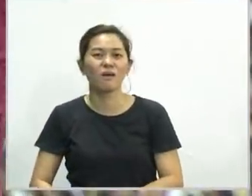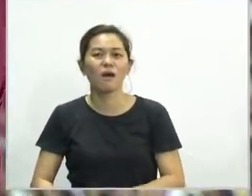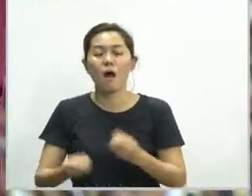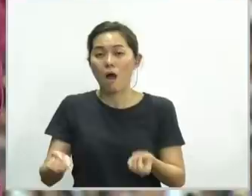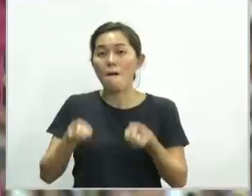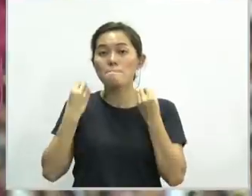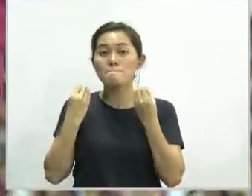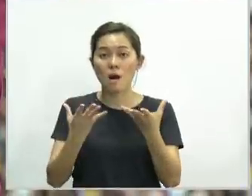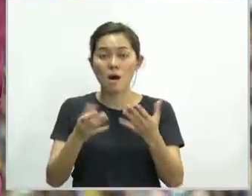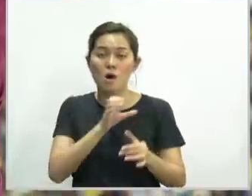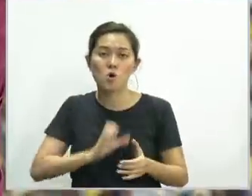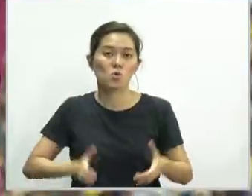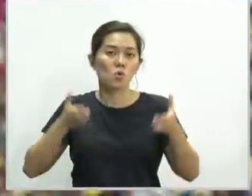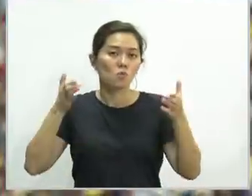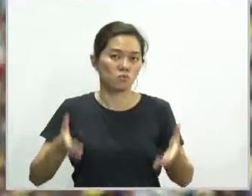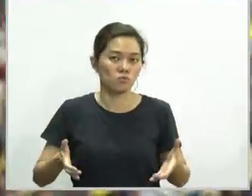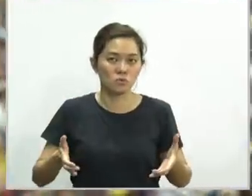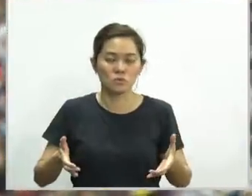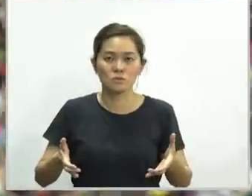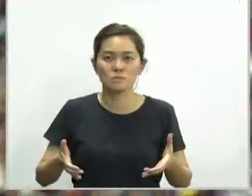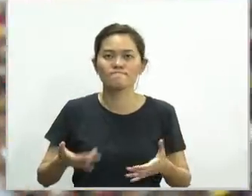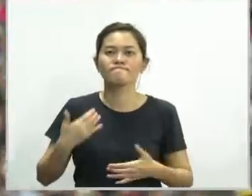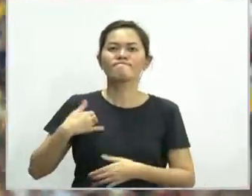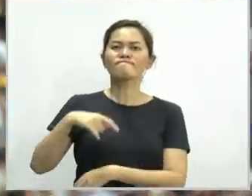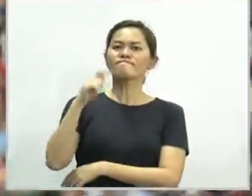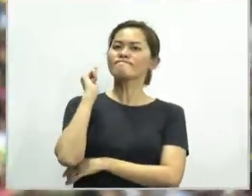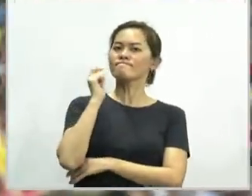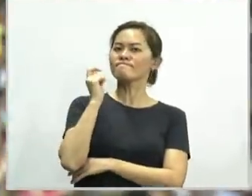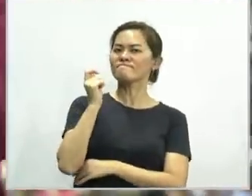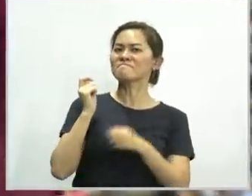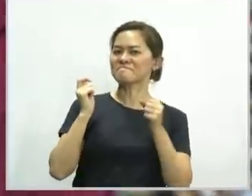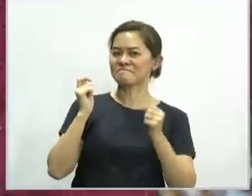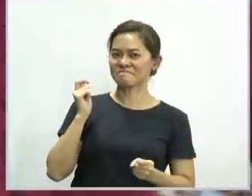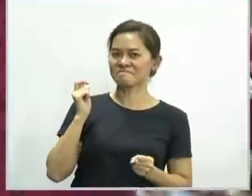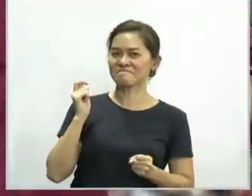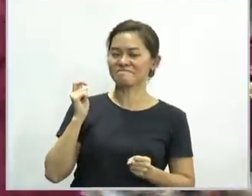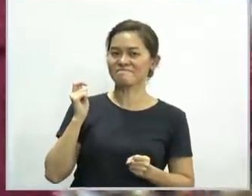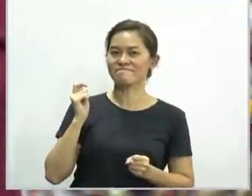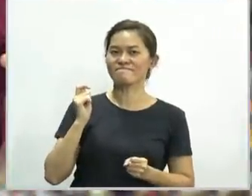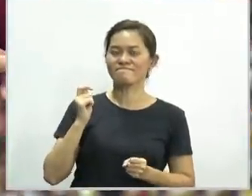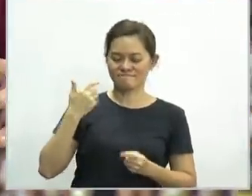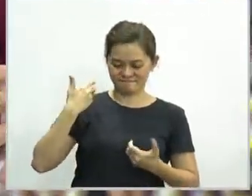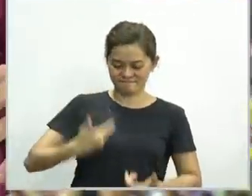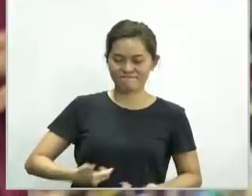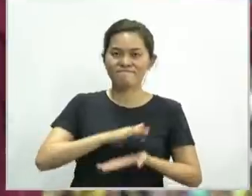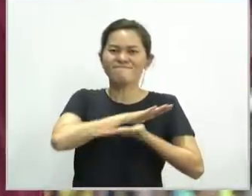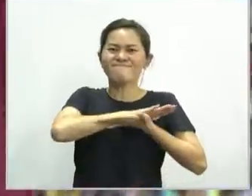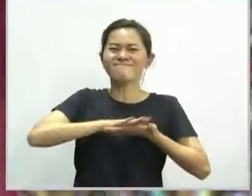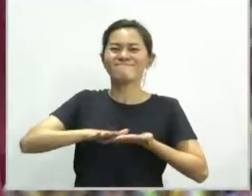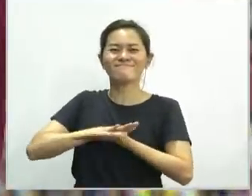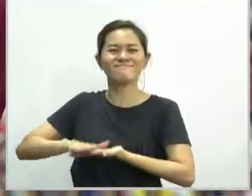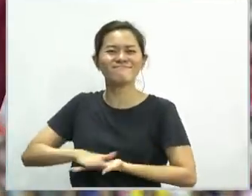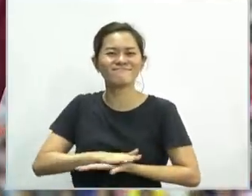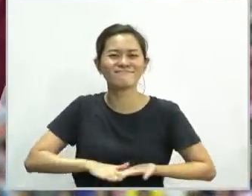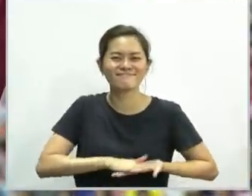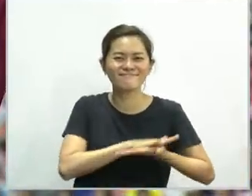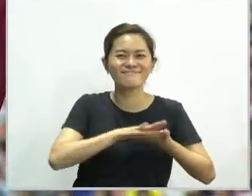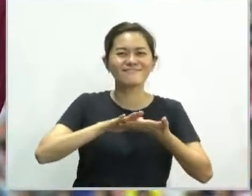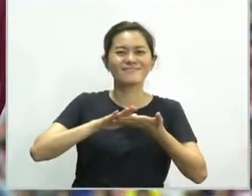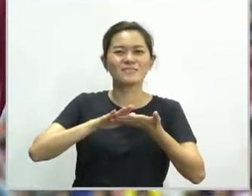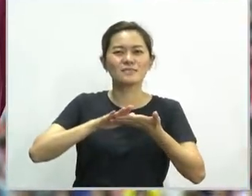Many Christians can testify to a cleansing. Jesus